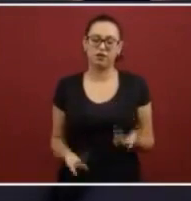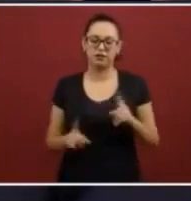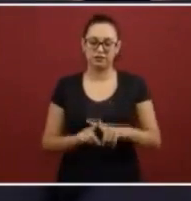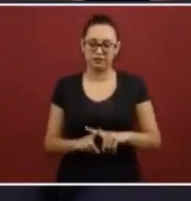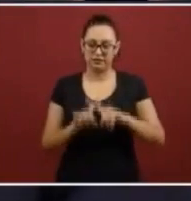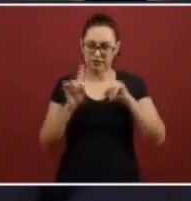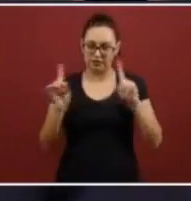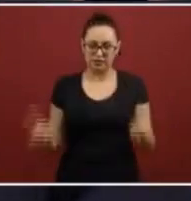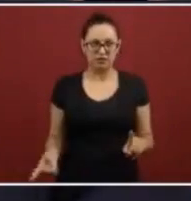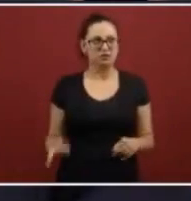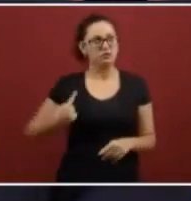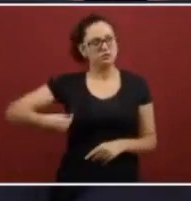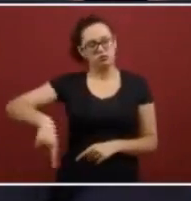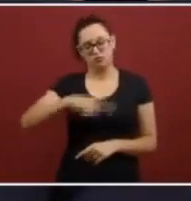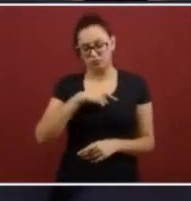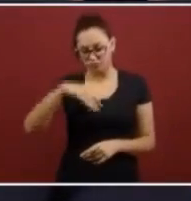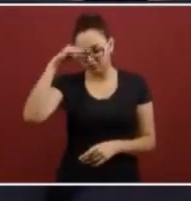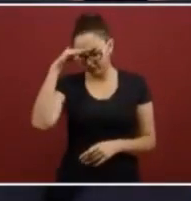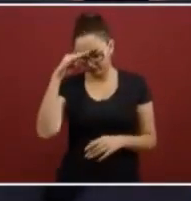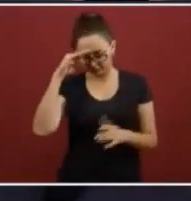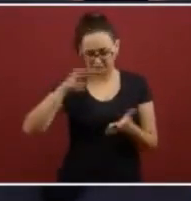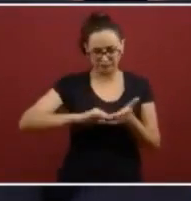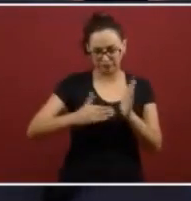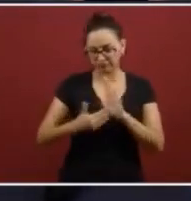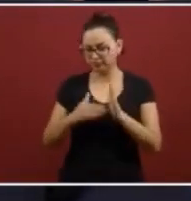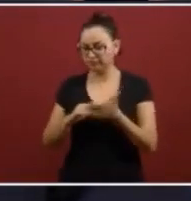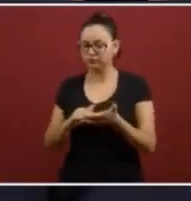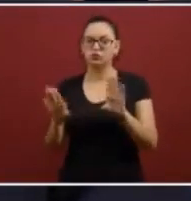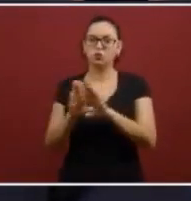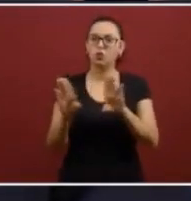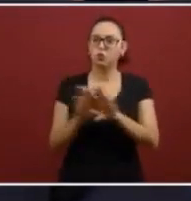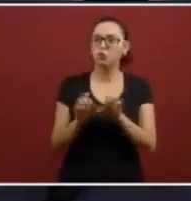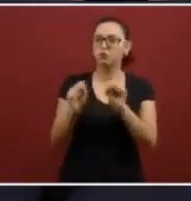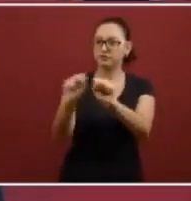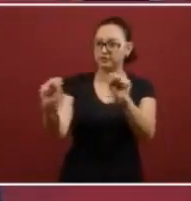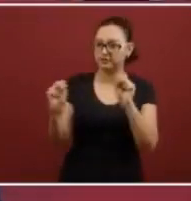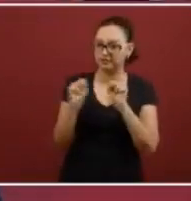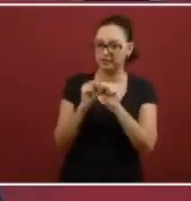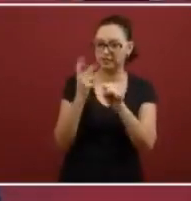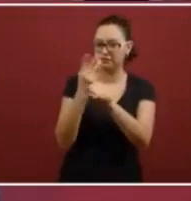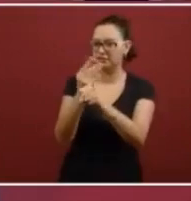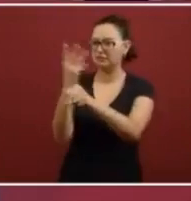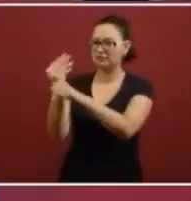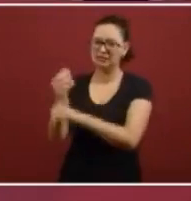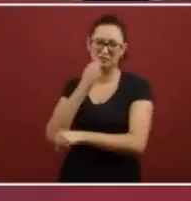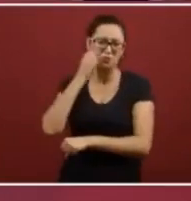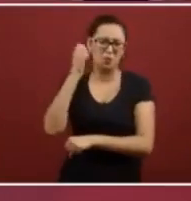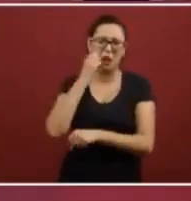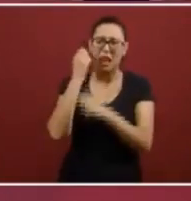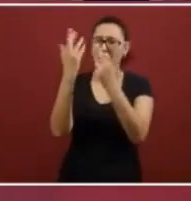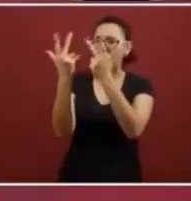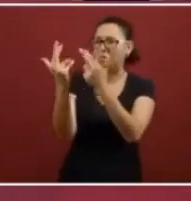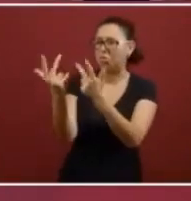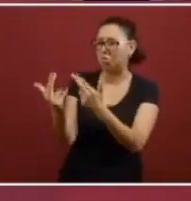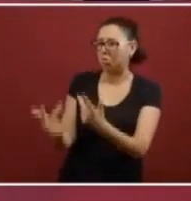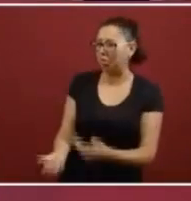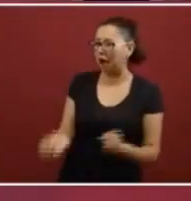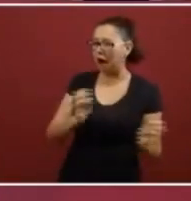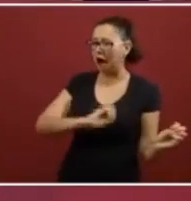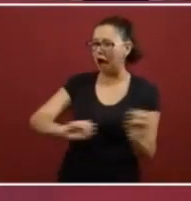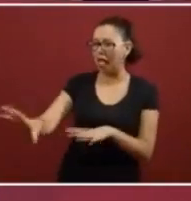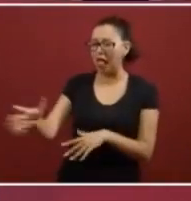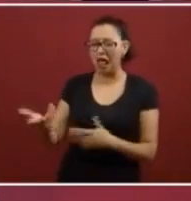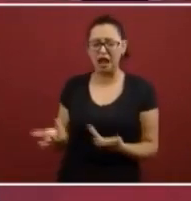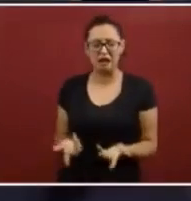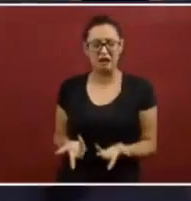Estamos buscando la reform. manera de darle He says mantenimiento a now las aulas, we're están looking las for, escuelas abandonadas. now we're